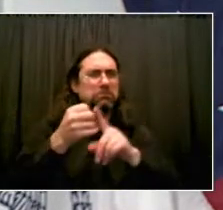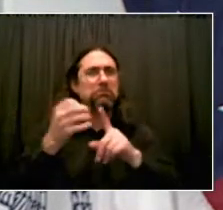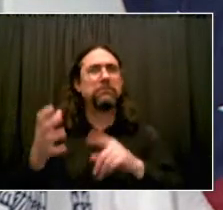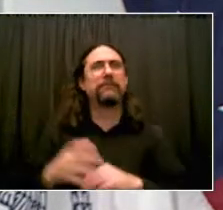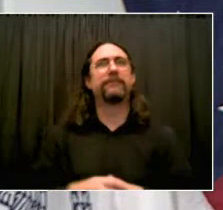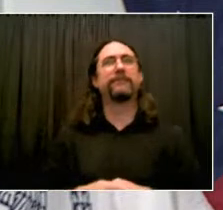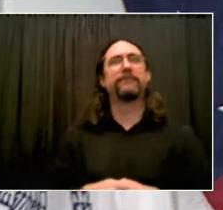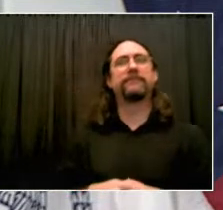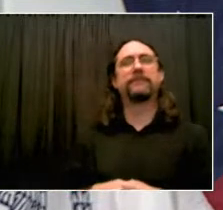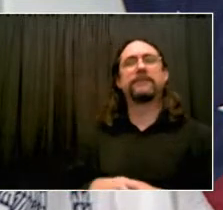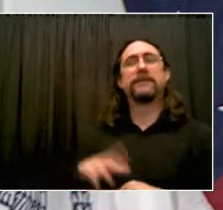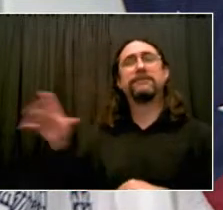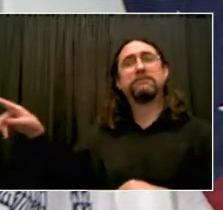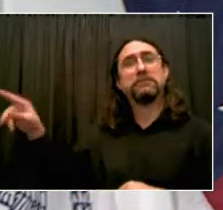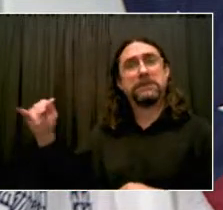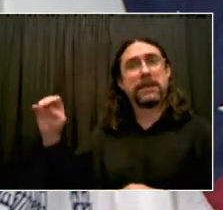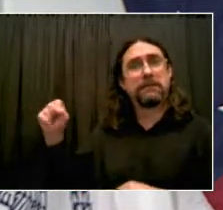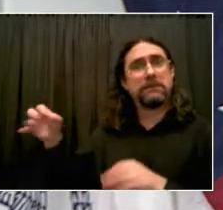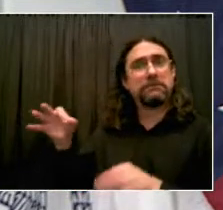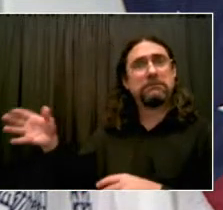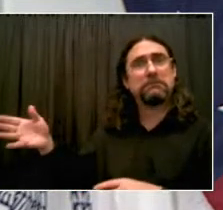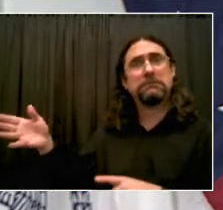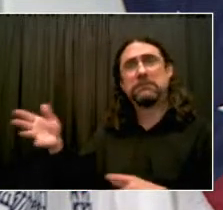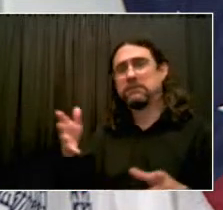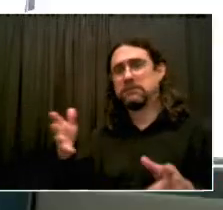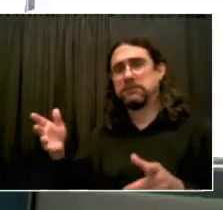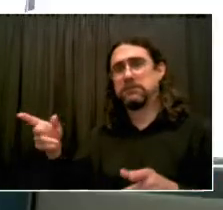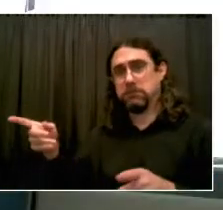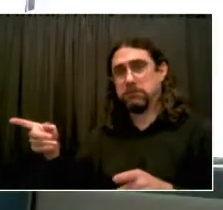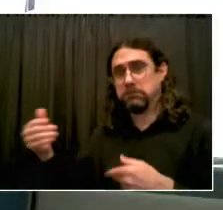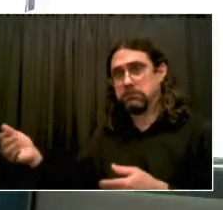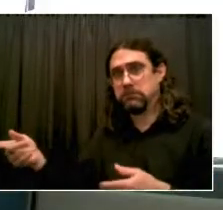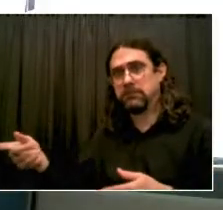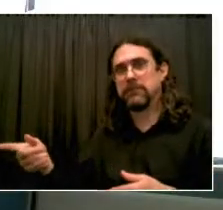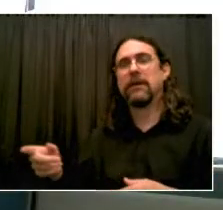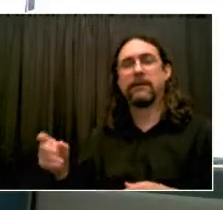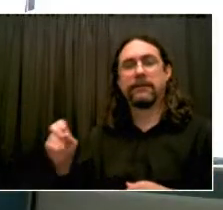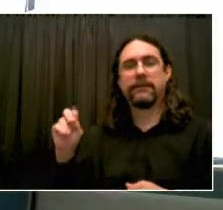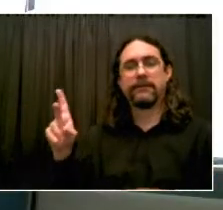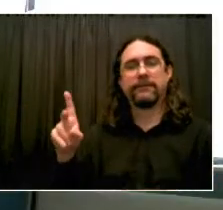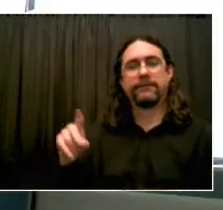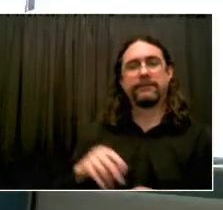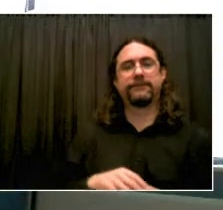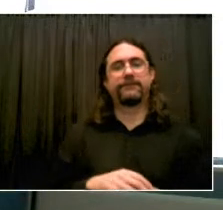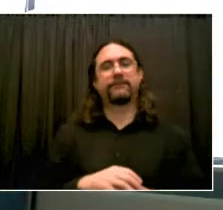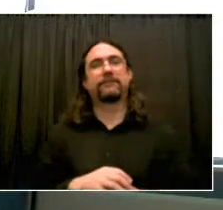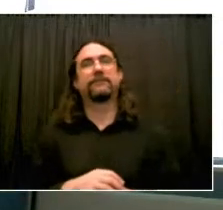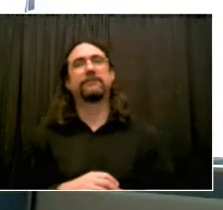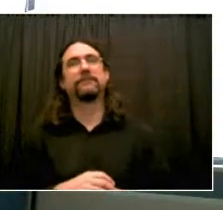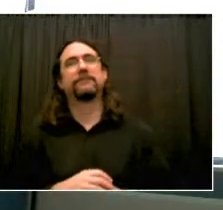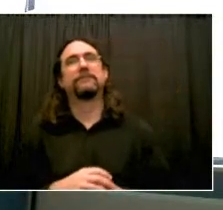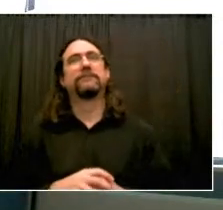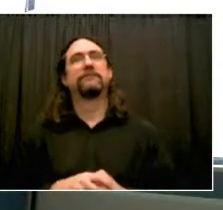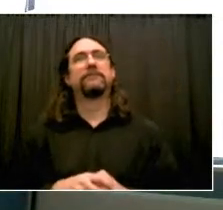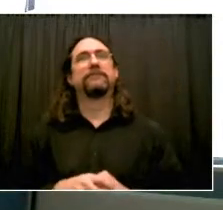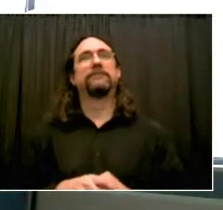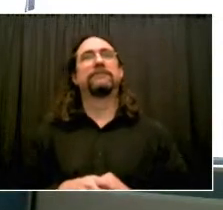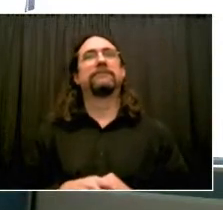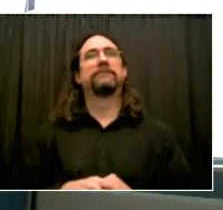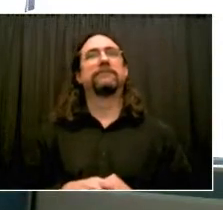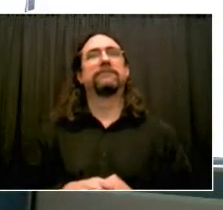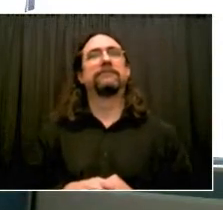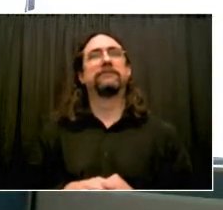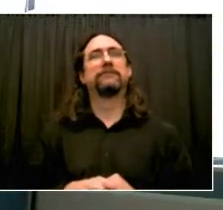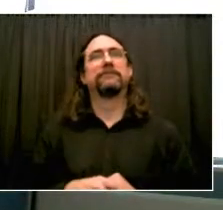Okay. Hello. It was, by the way, really enjoyed our ride this morning. Impressed with your